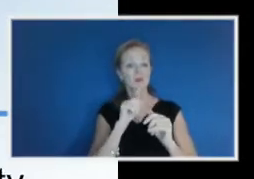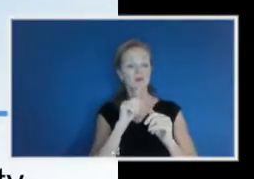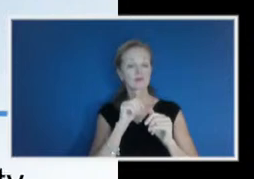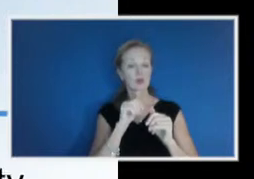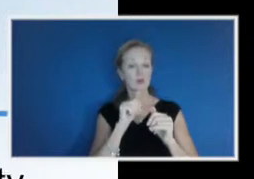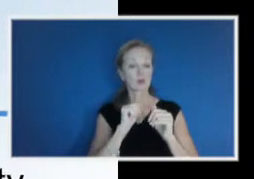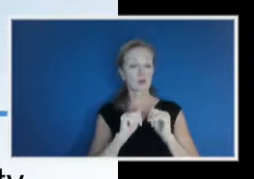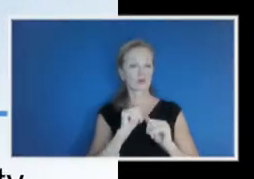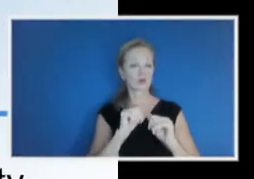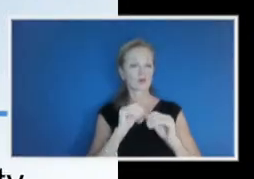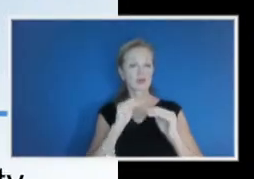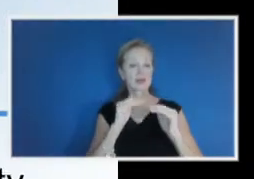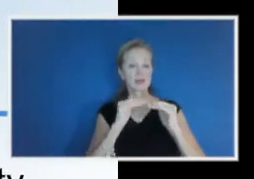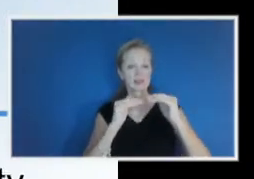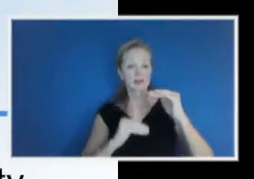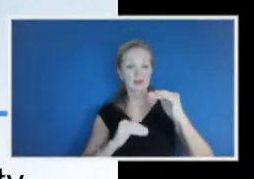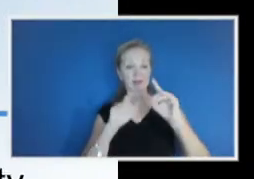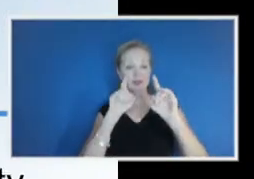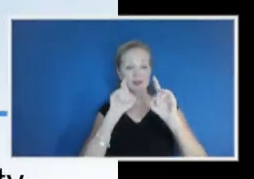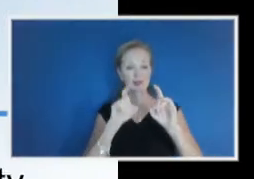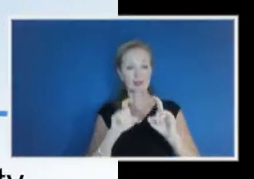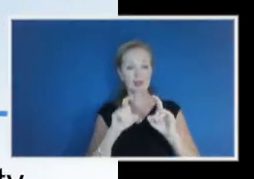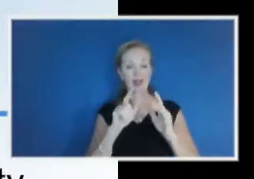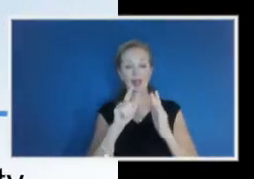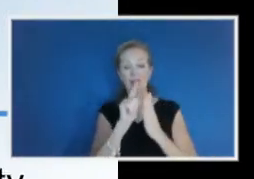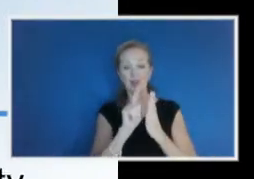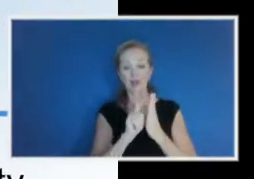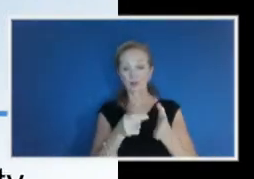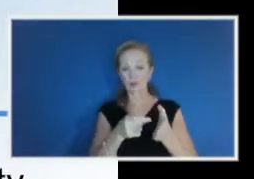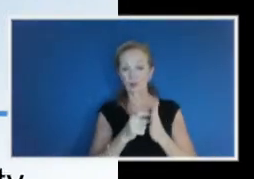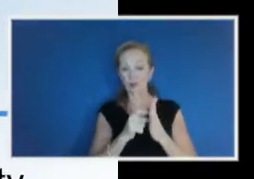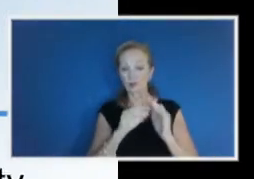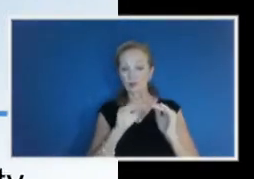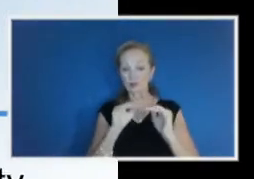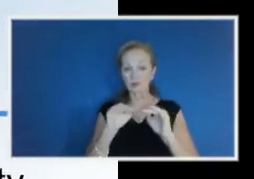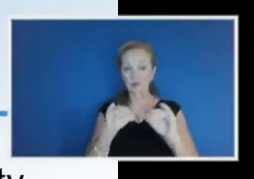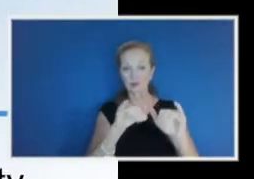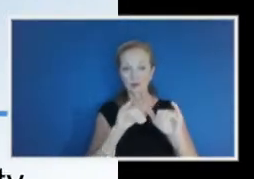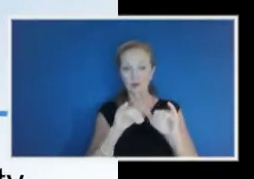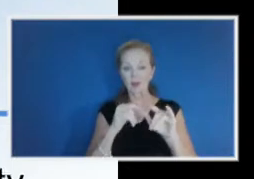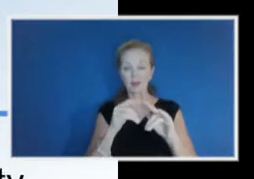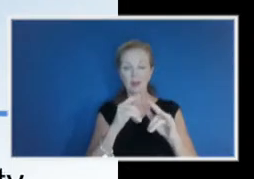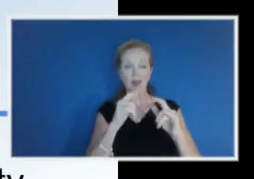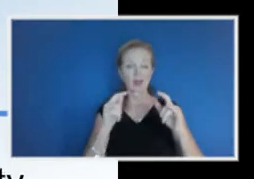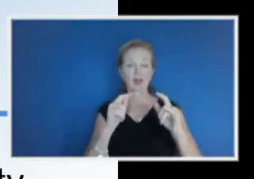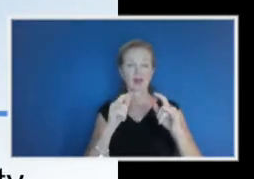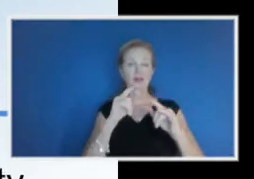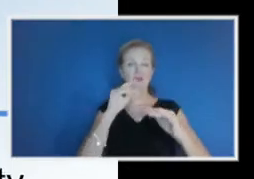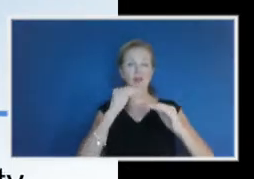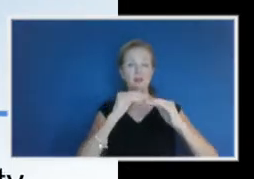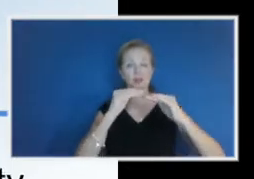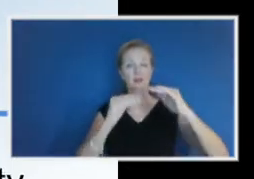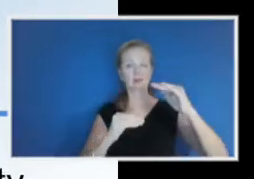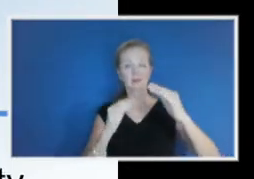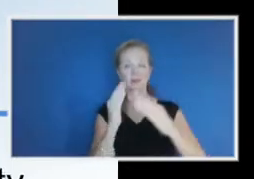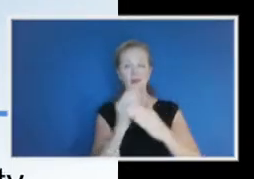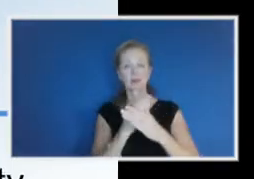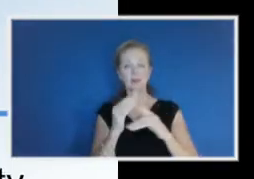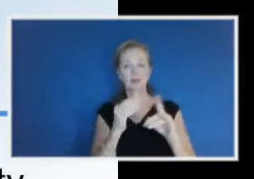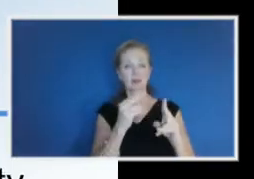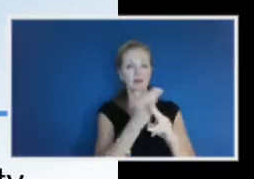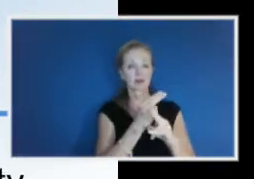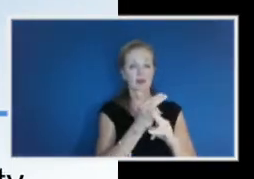testing. And the legal standard is whether there are large and statistically significant disparities between the utilization